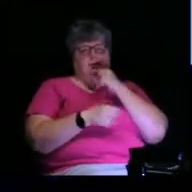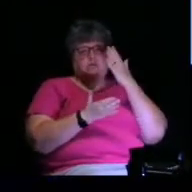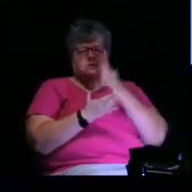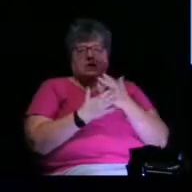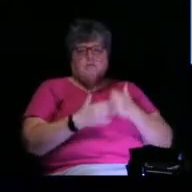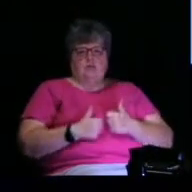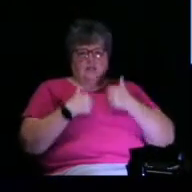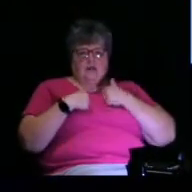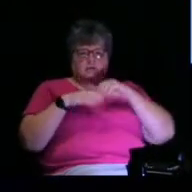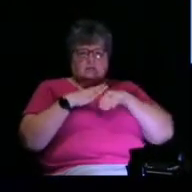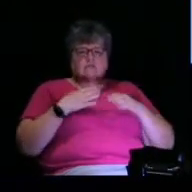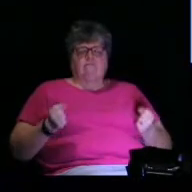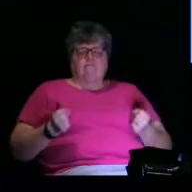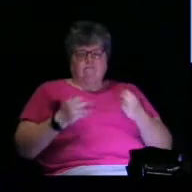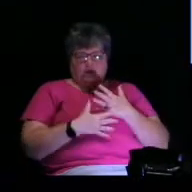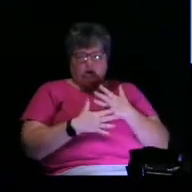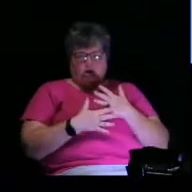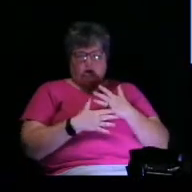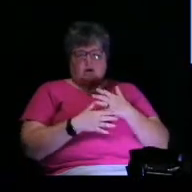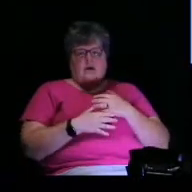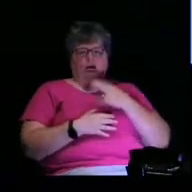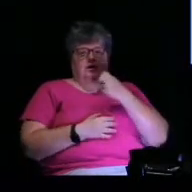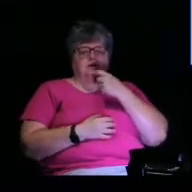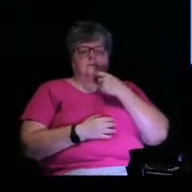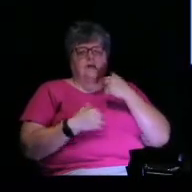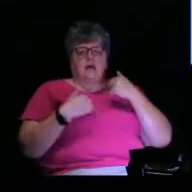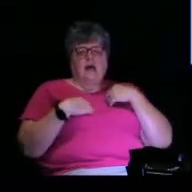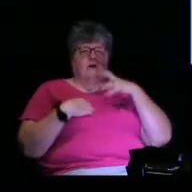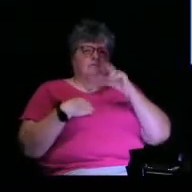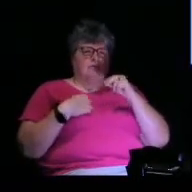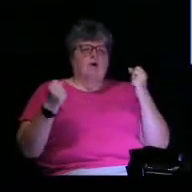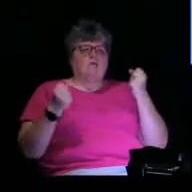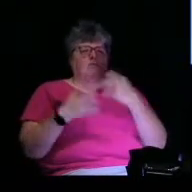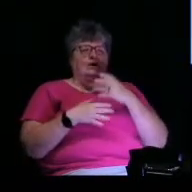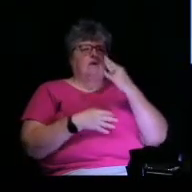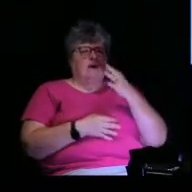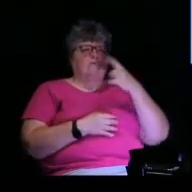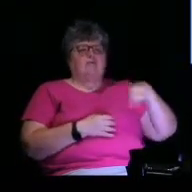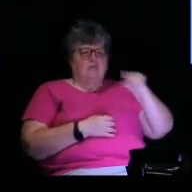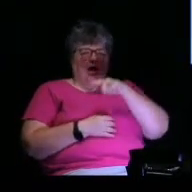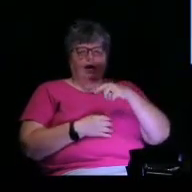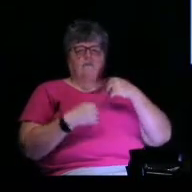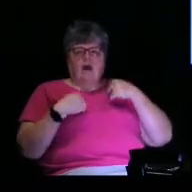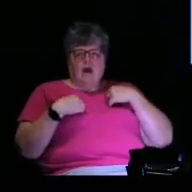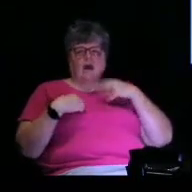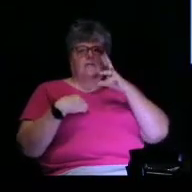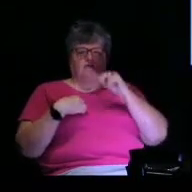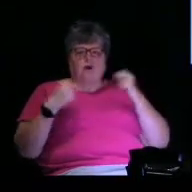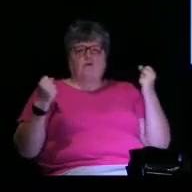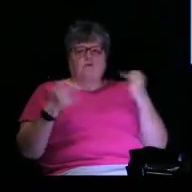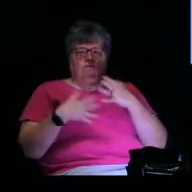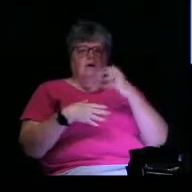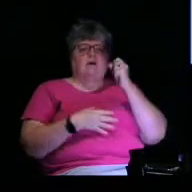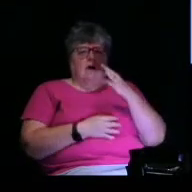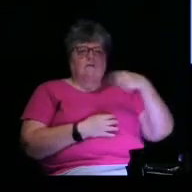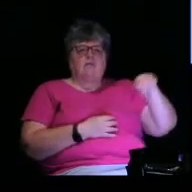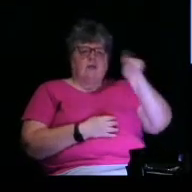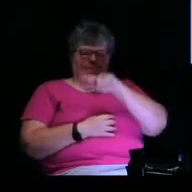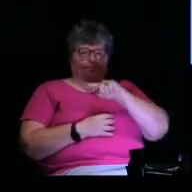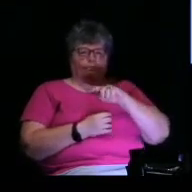living in fear. He said, have no fear of them. Would you say it with me? Have no fear